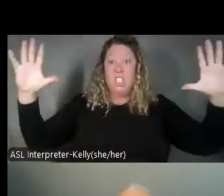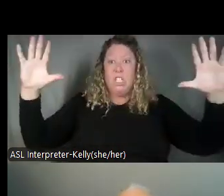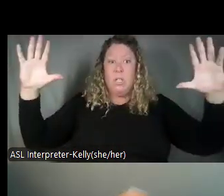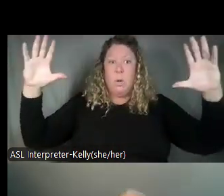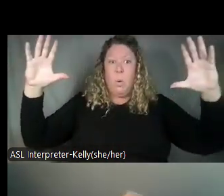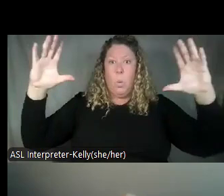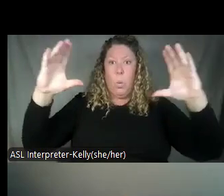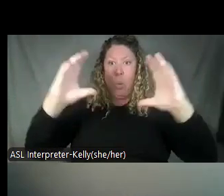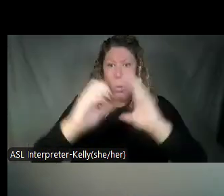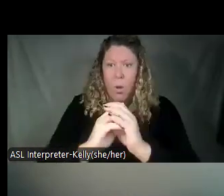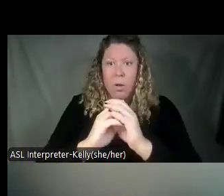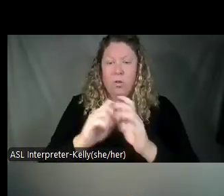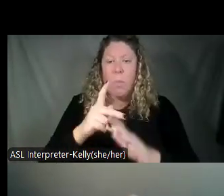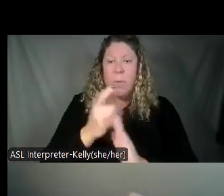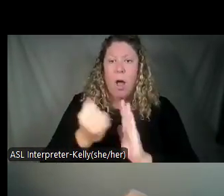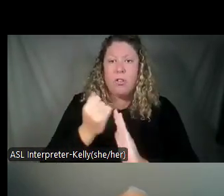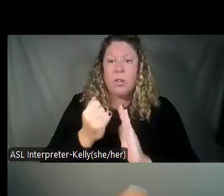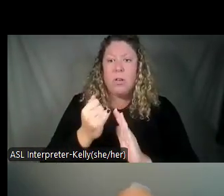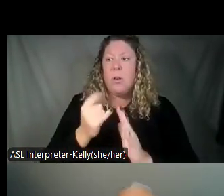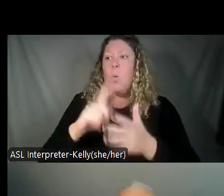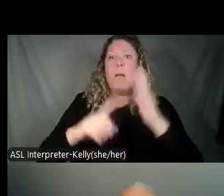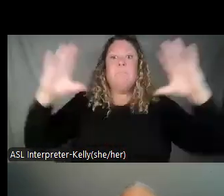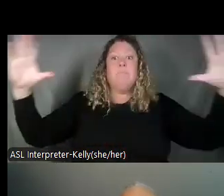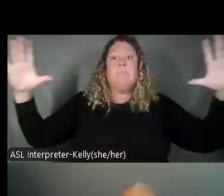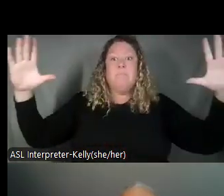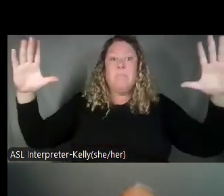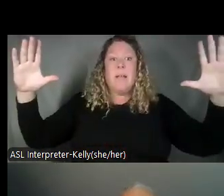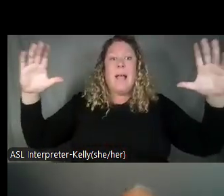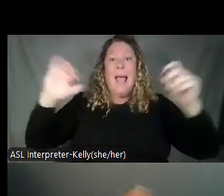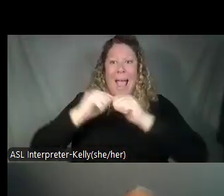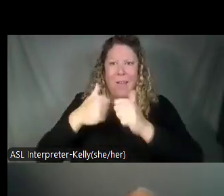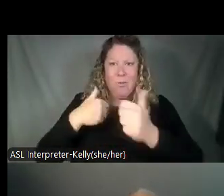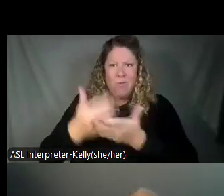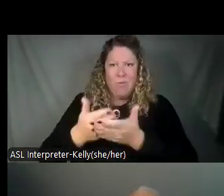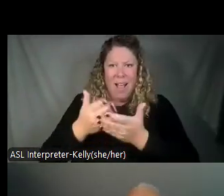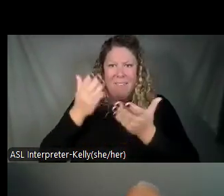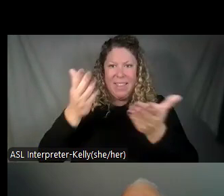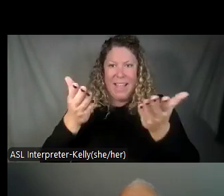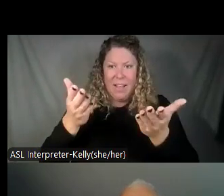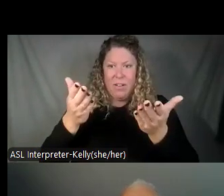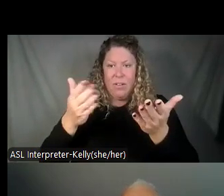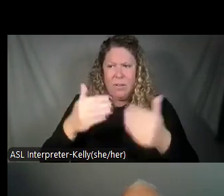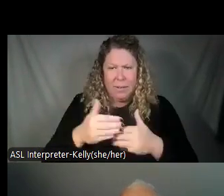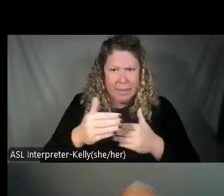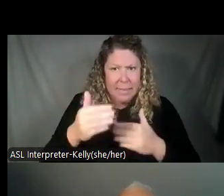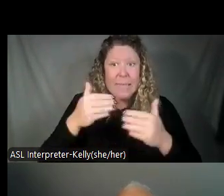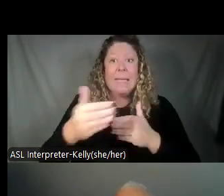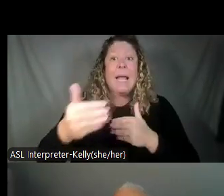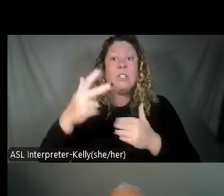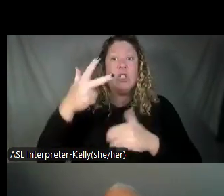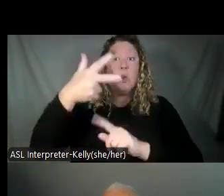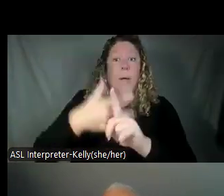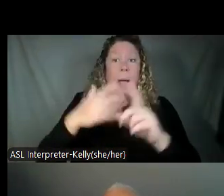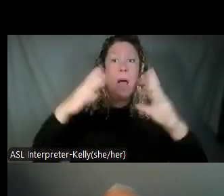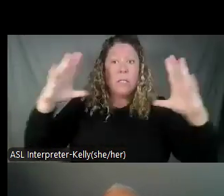this of your life. What is your big vision? What is your roadmap to get there? What are you going to do in the next 3 months? What's that release plan? What's